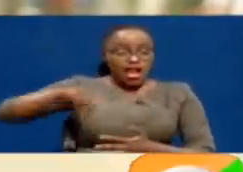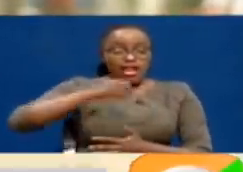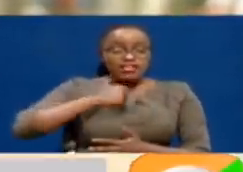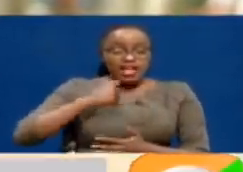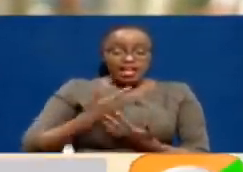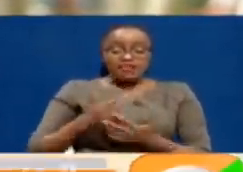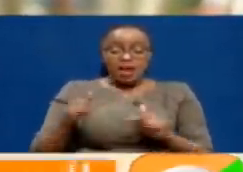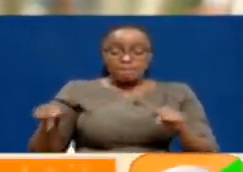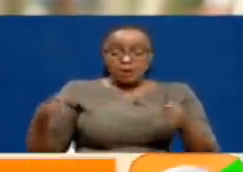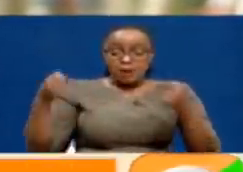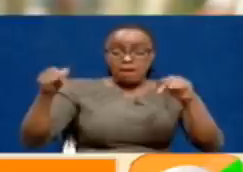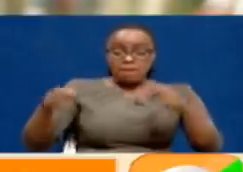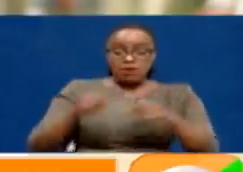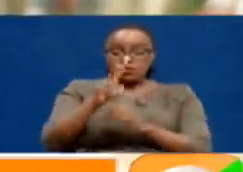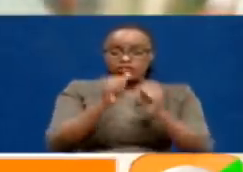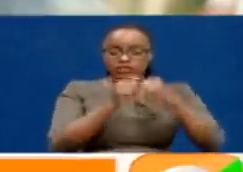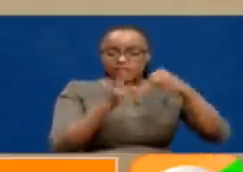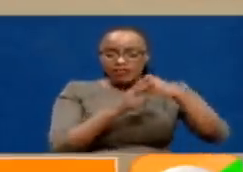tumeiwakisha